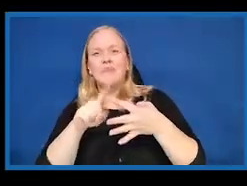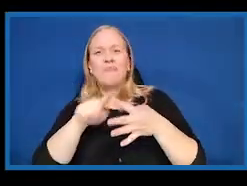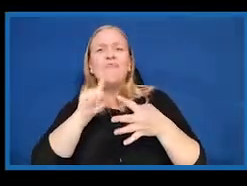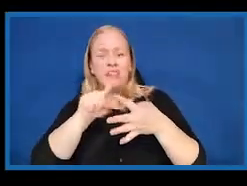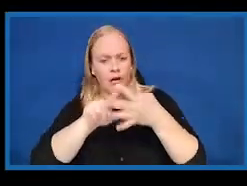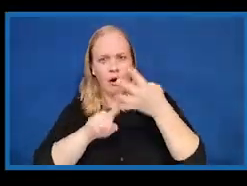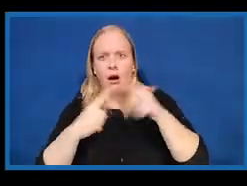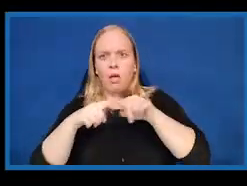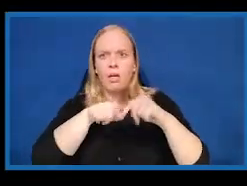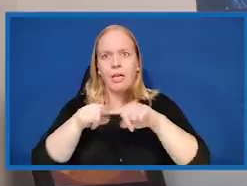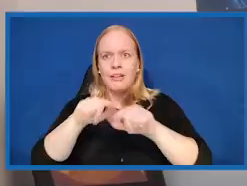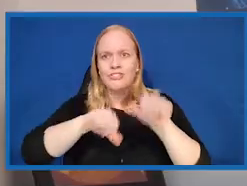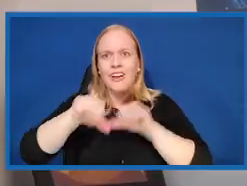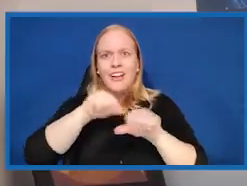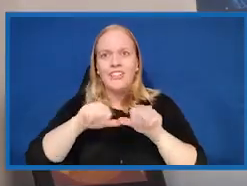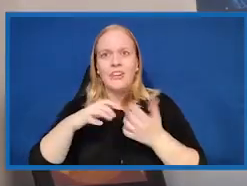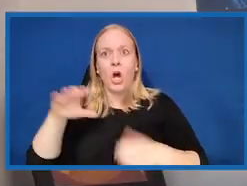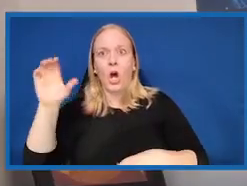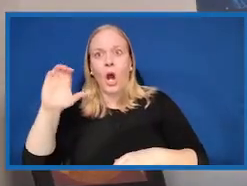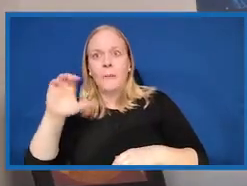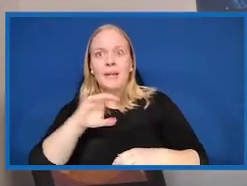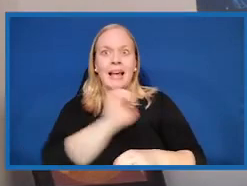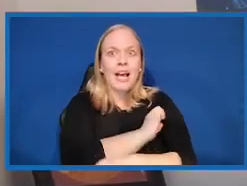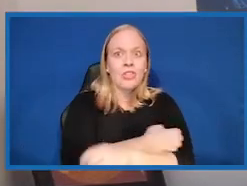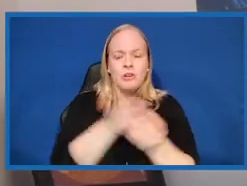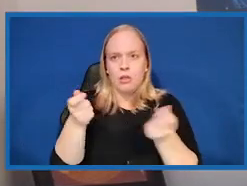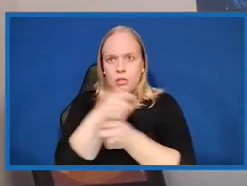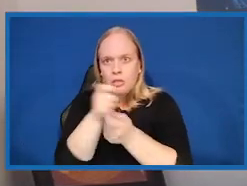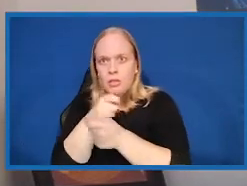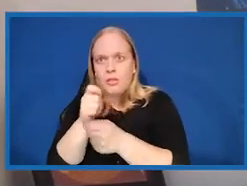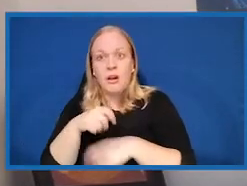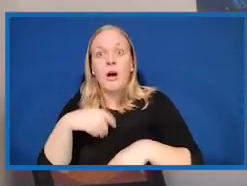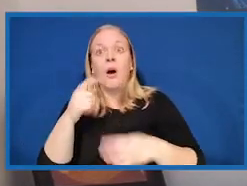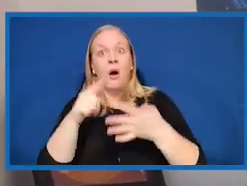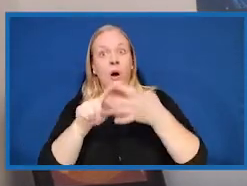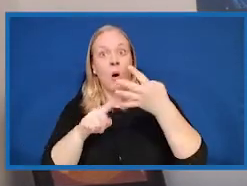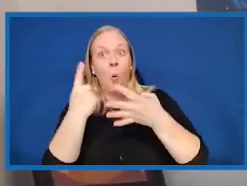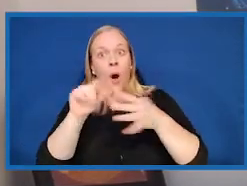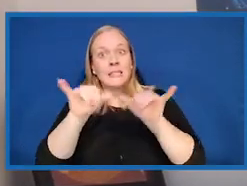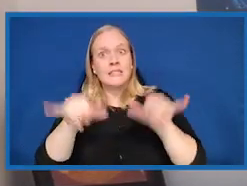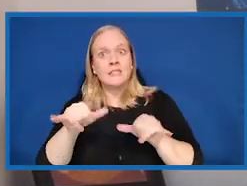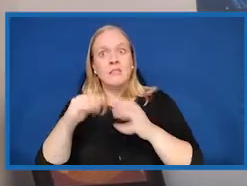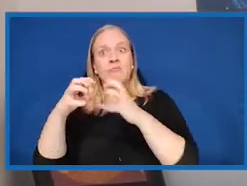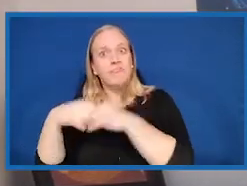water, carbon, or energy. And so if one kind of fails, the other one comes to help. And